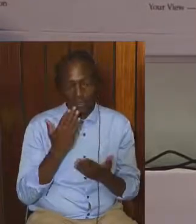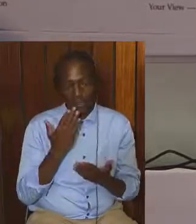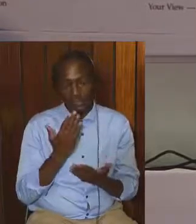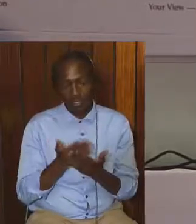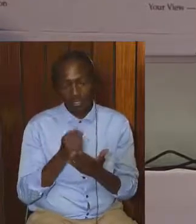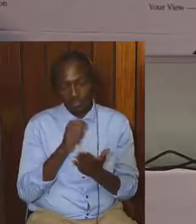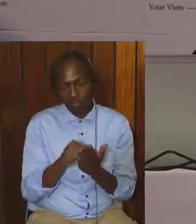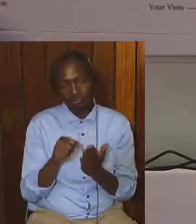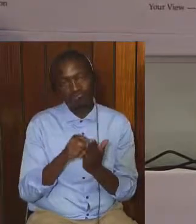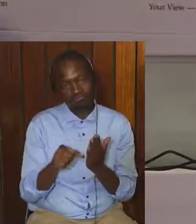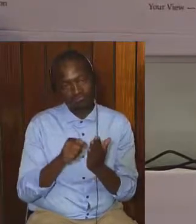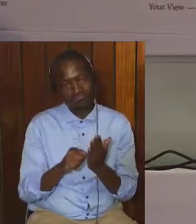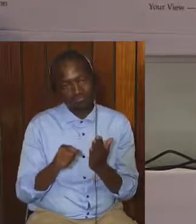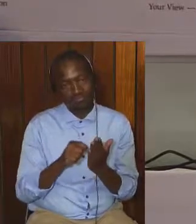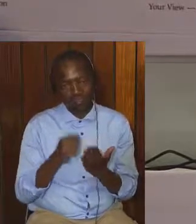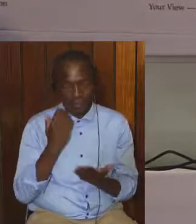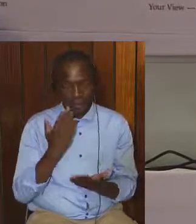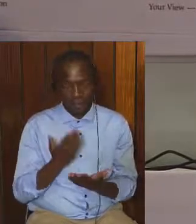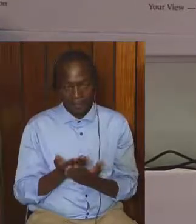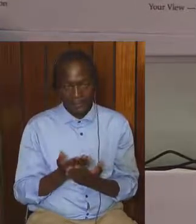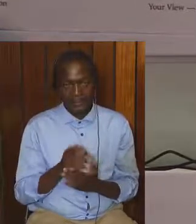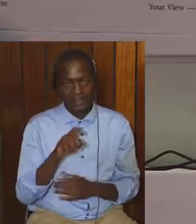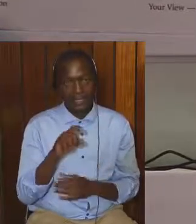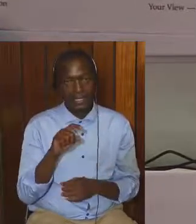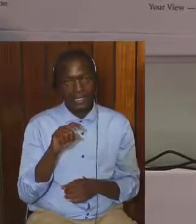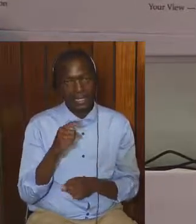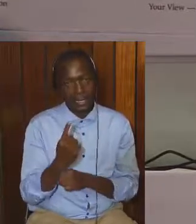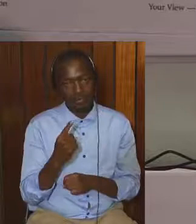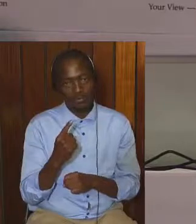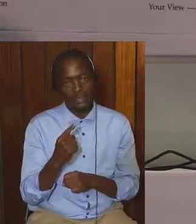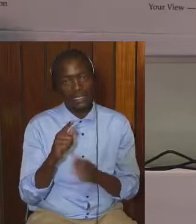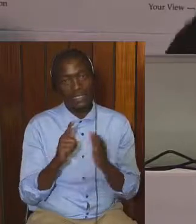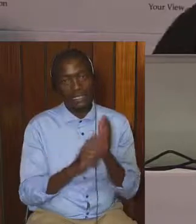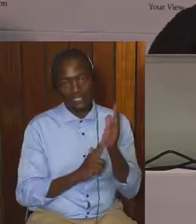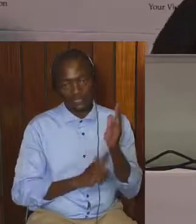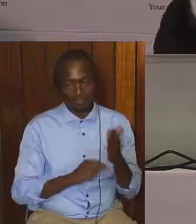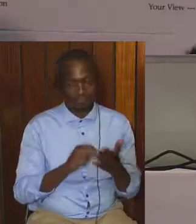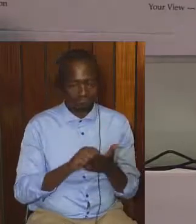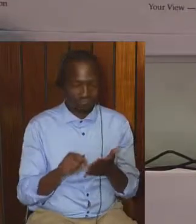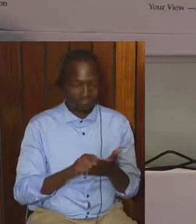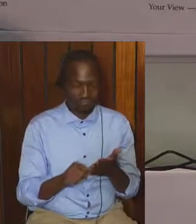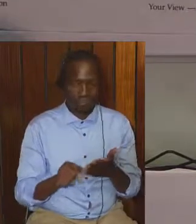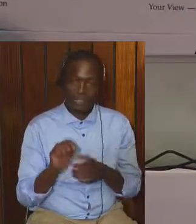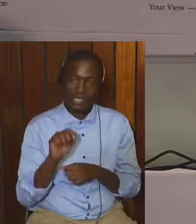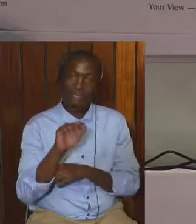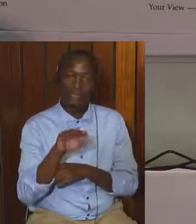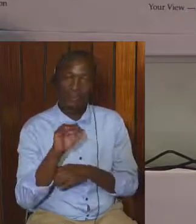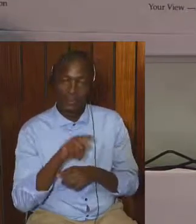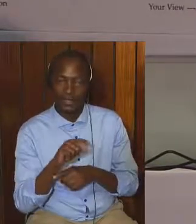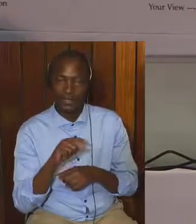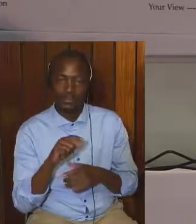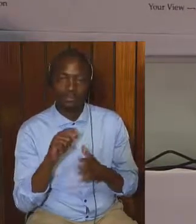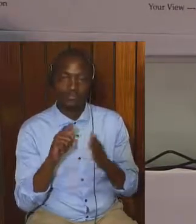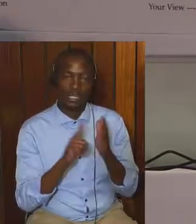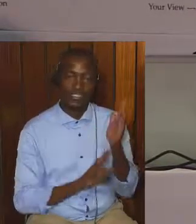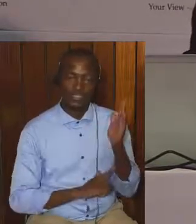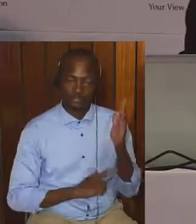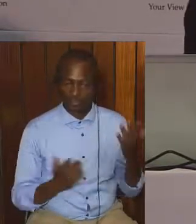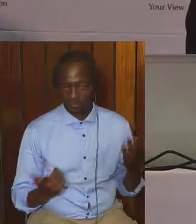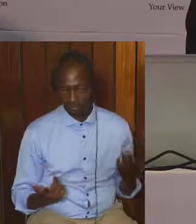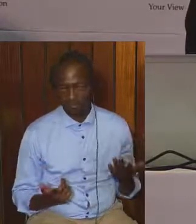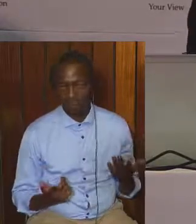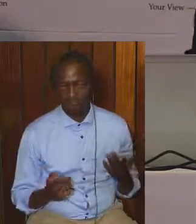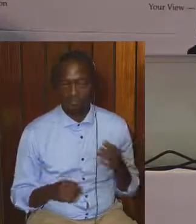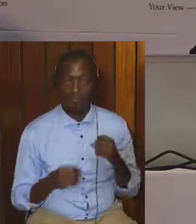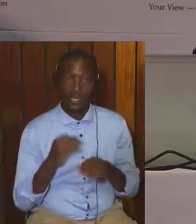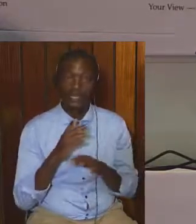system in the Gauteng legislature, where a petition can be submitted to the legislature. And some of